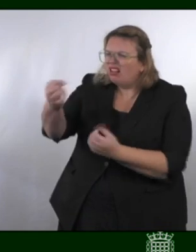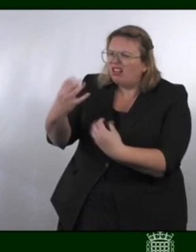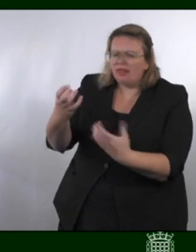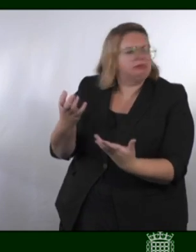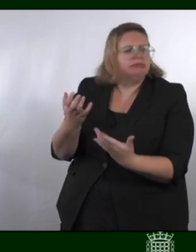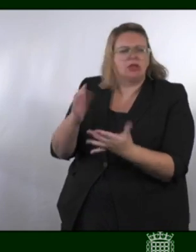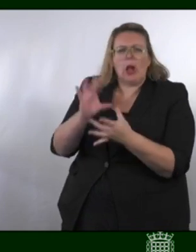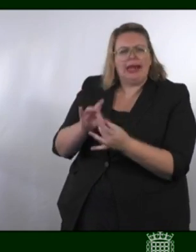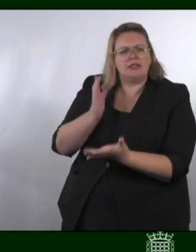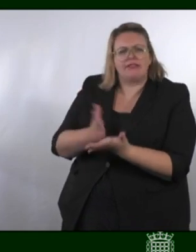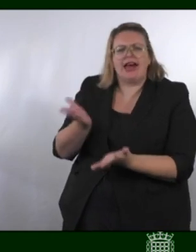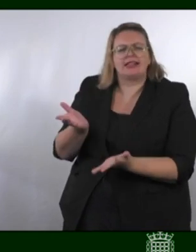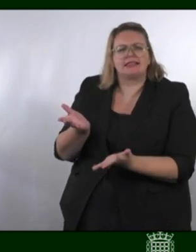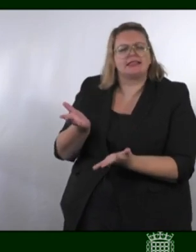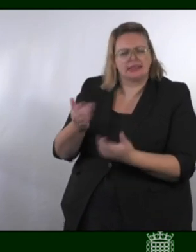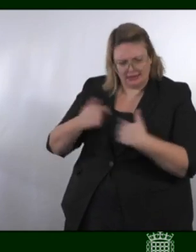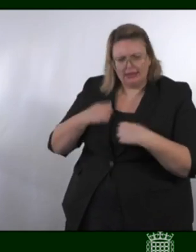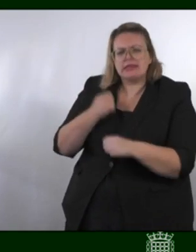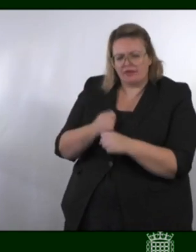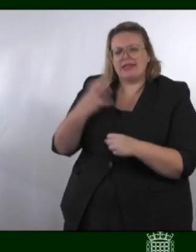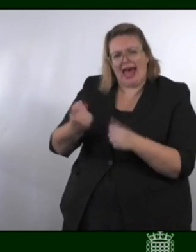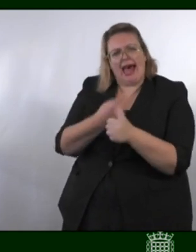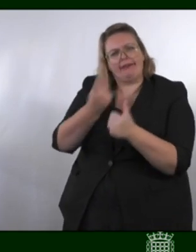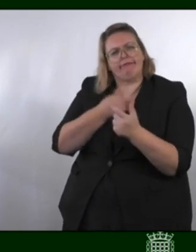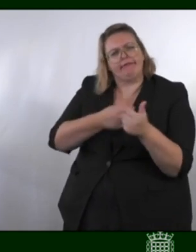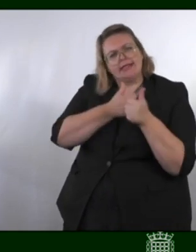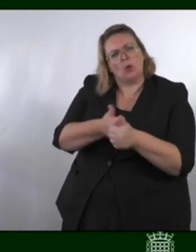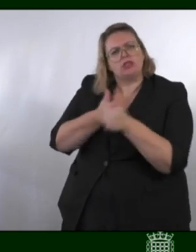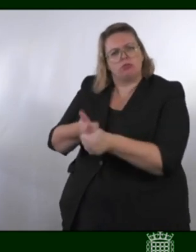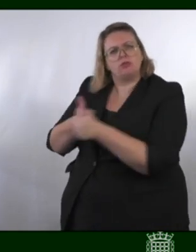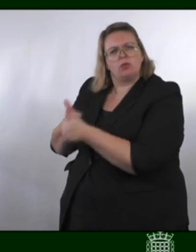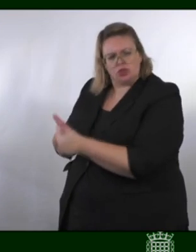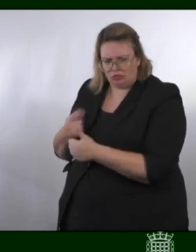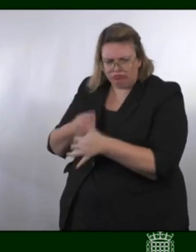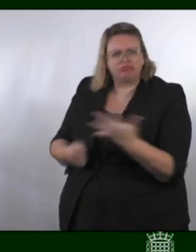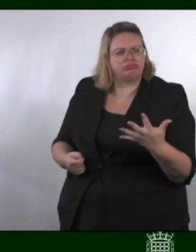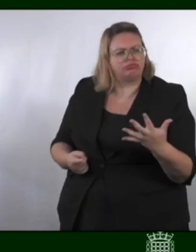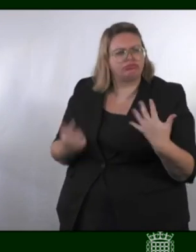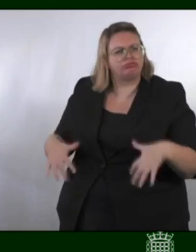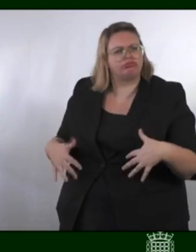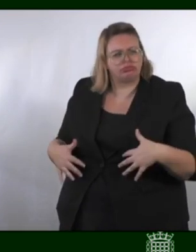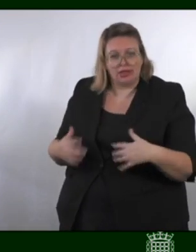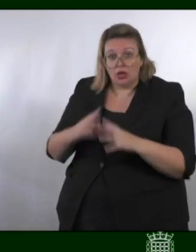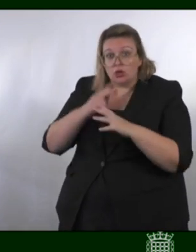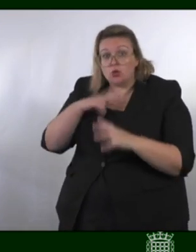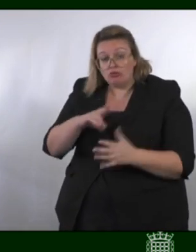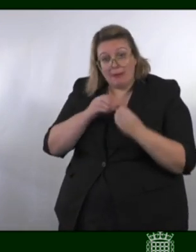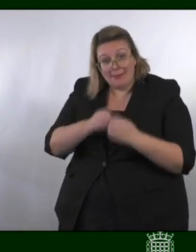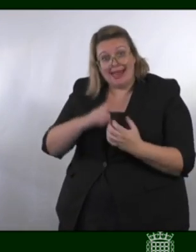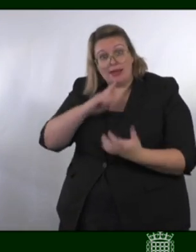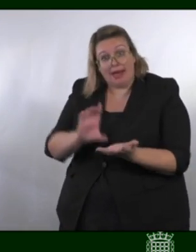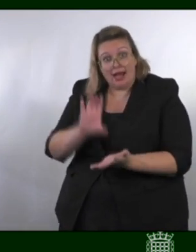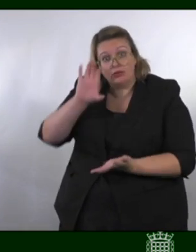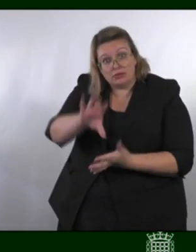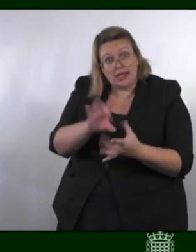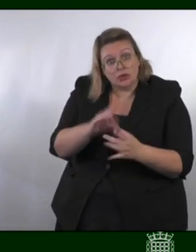reality of what this government is doing to support people across the country. And it's not just the £200 billion investment in